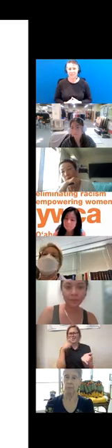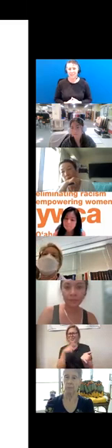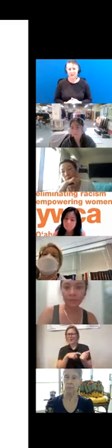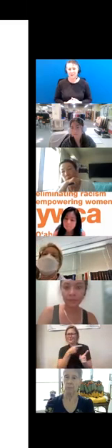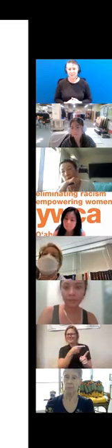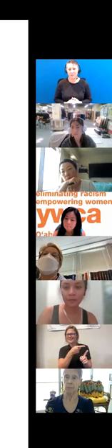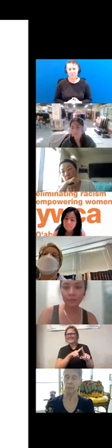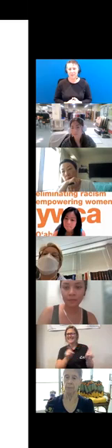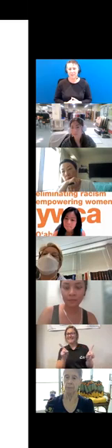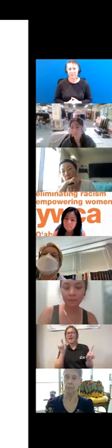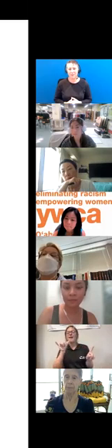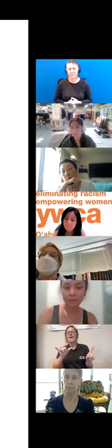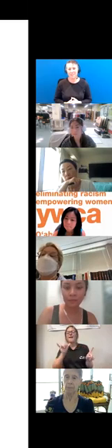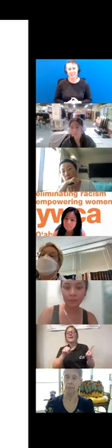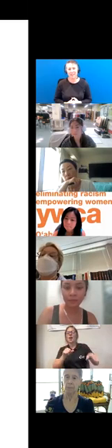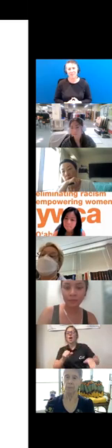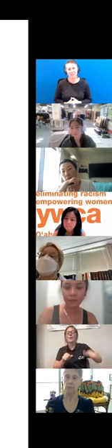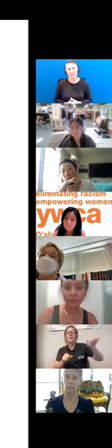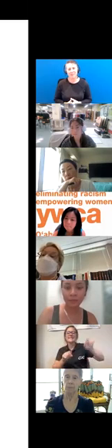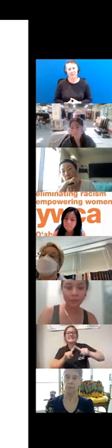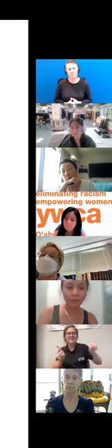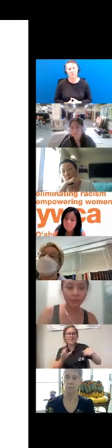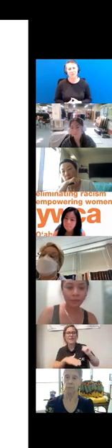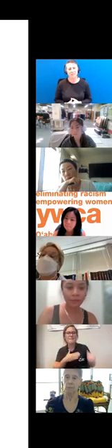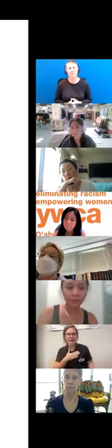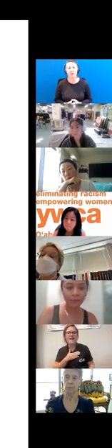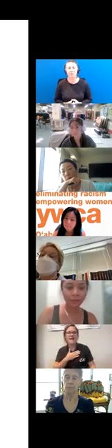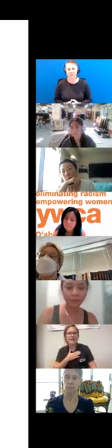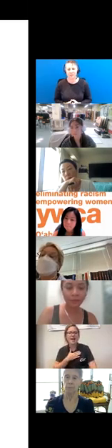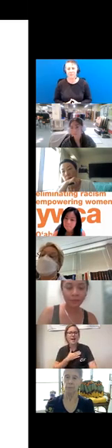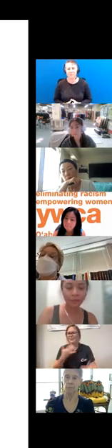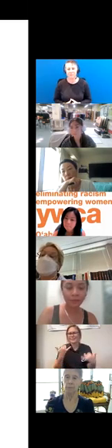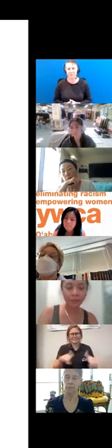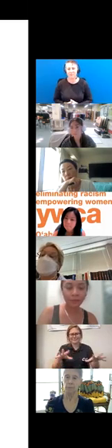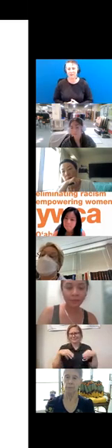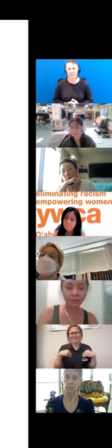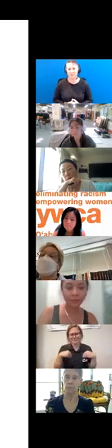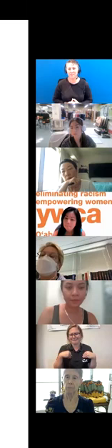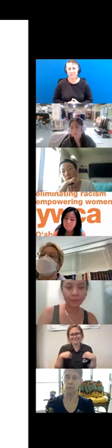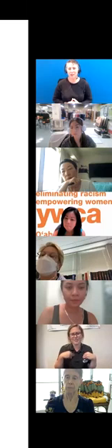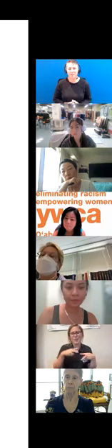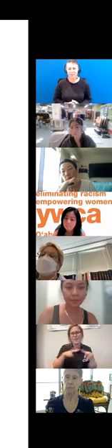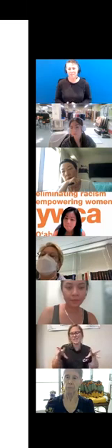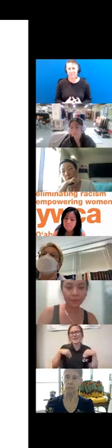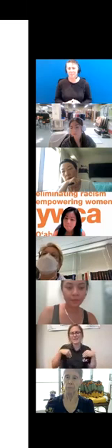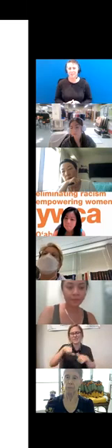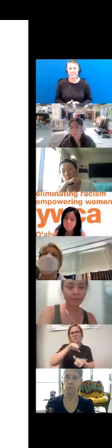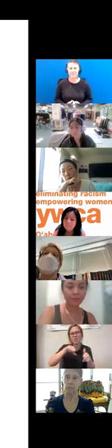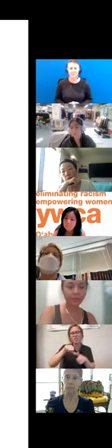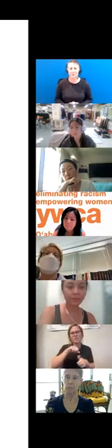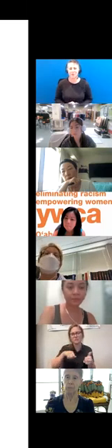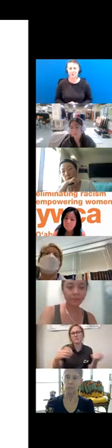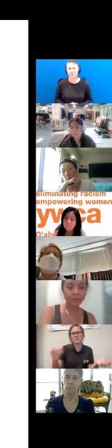I meet other people, I notice that they are very different because their upbringing was different than mine was. I mean, it's